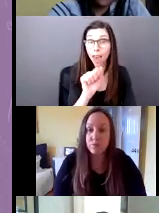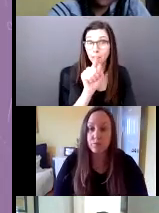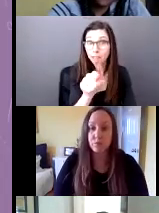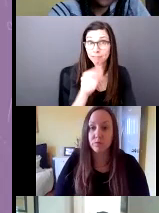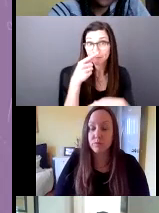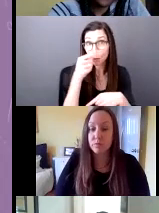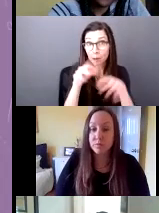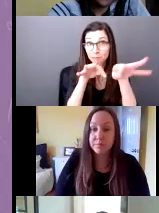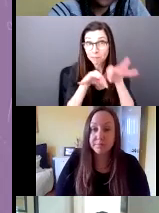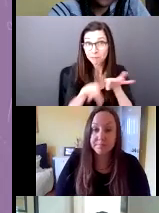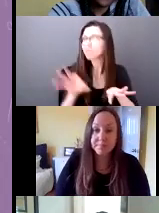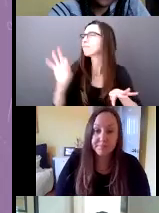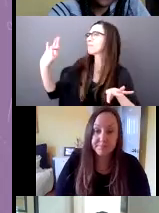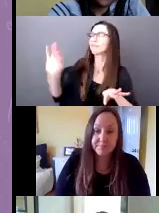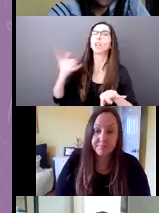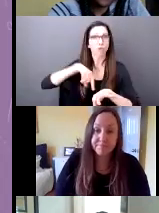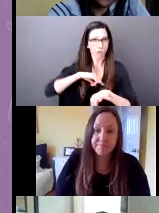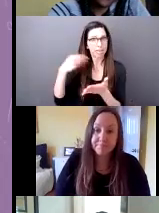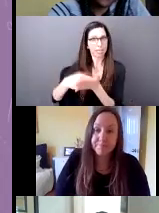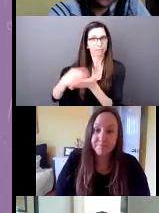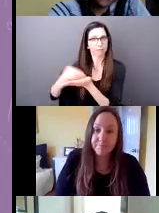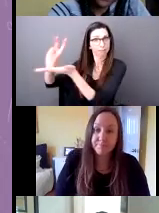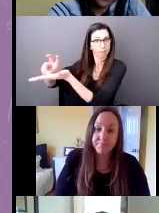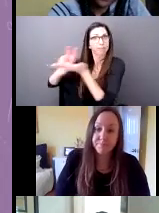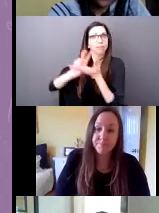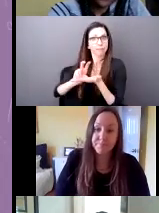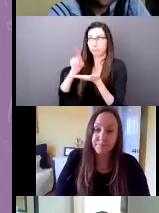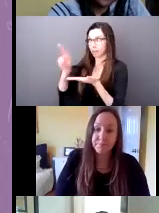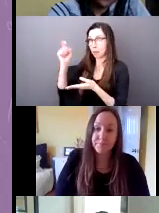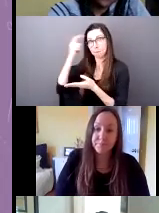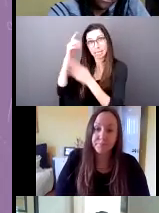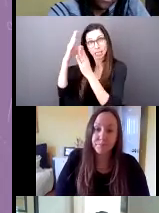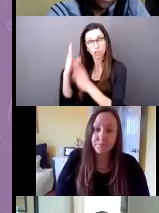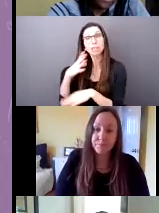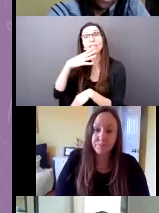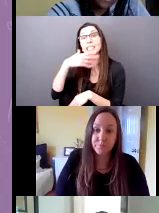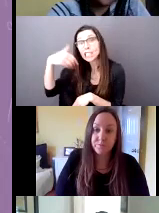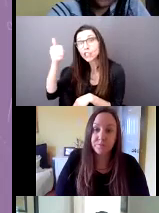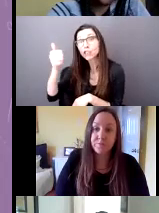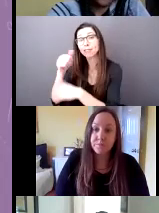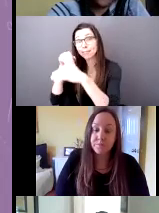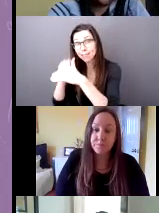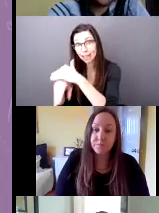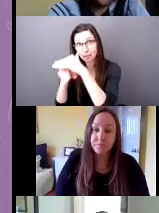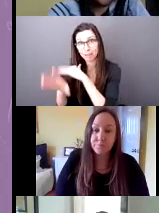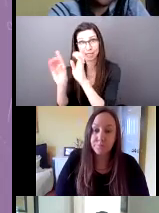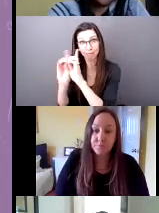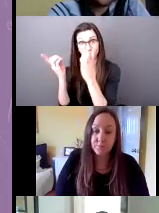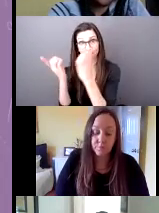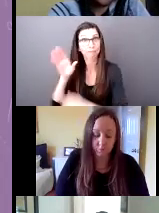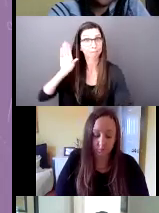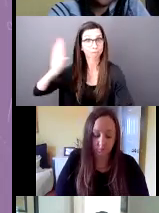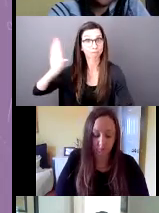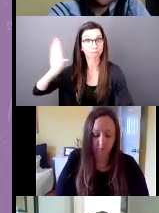do receive funding through the Ministry of Seniors and Accessibility. So